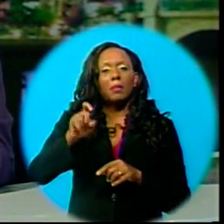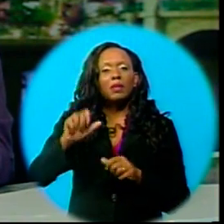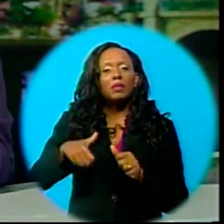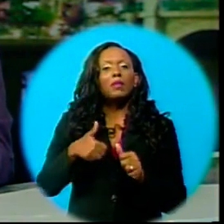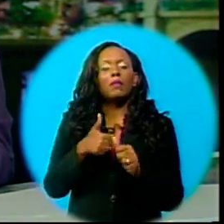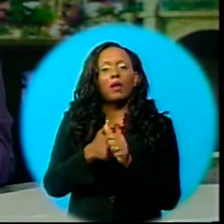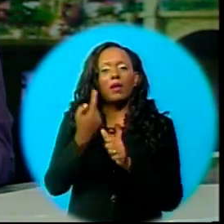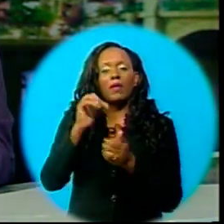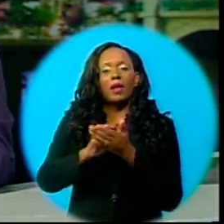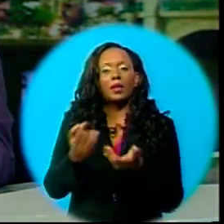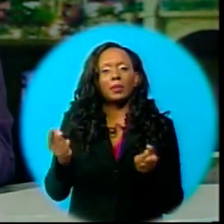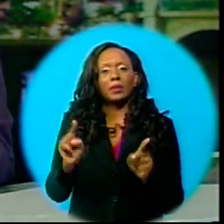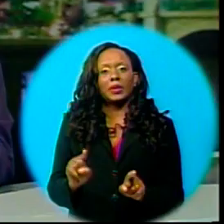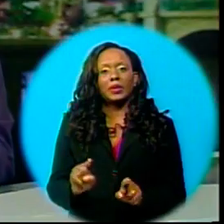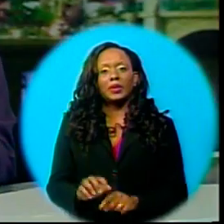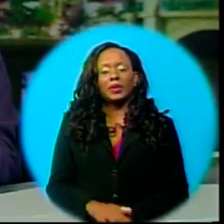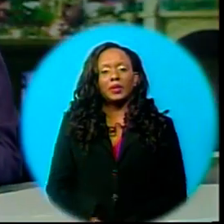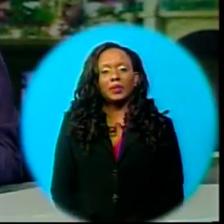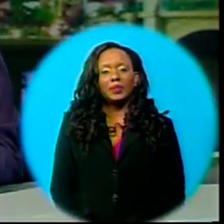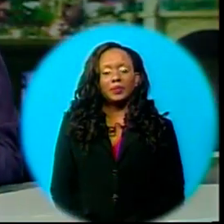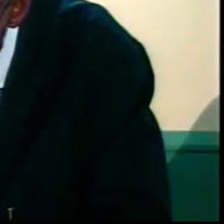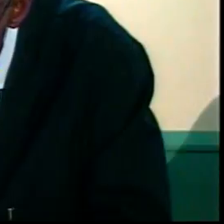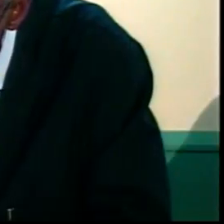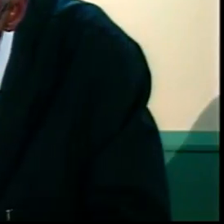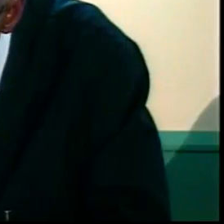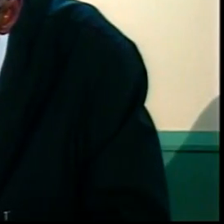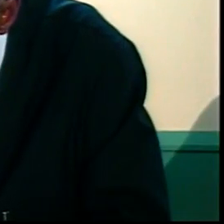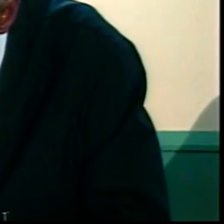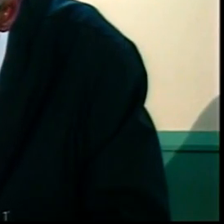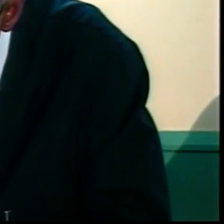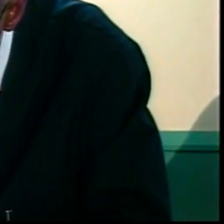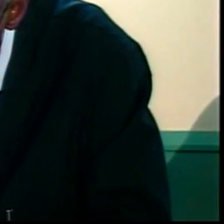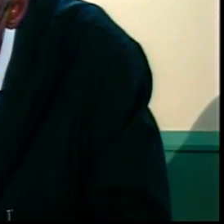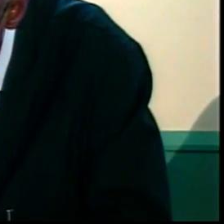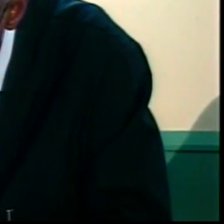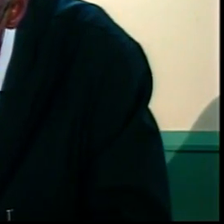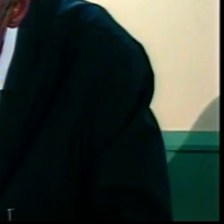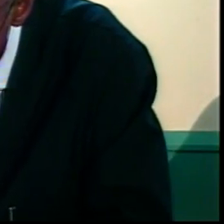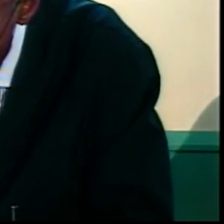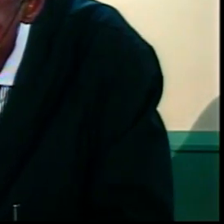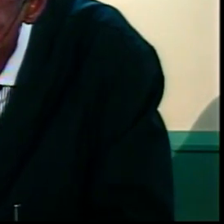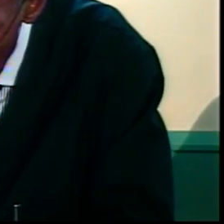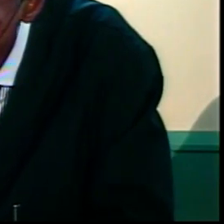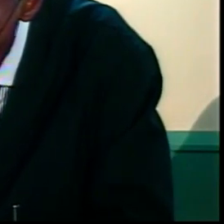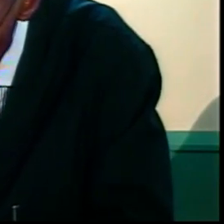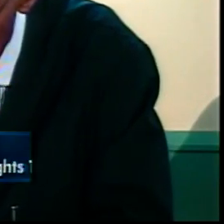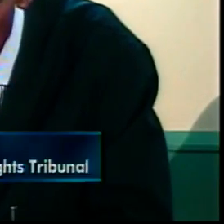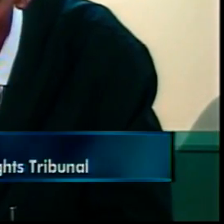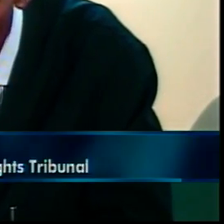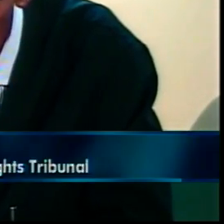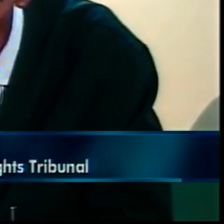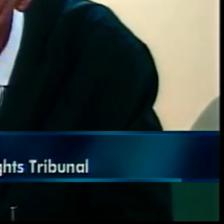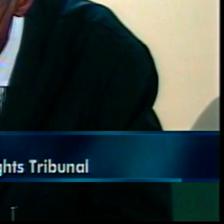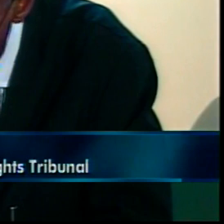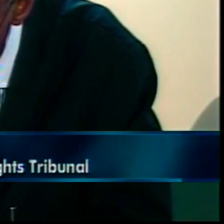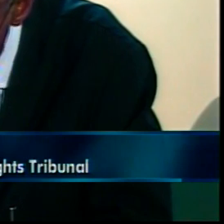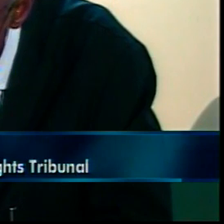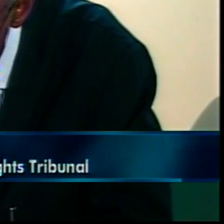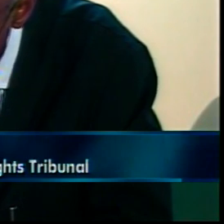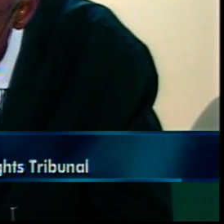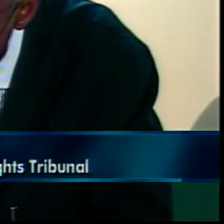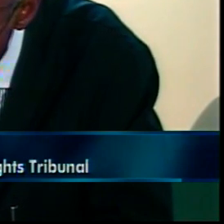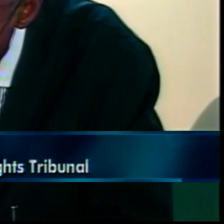an order to be given. In order for a tribunal to make a costs order, there must be some abuse